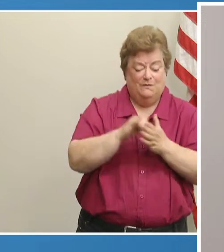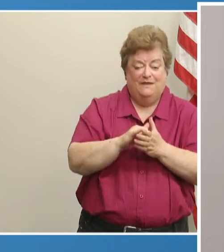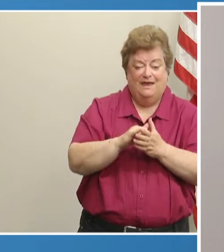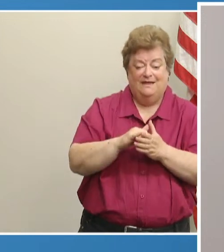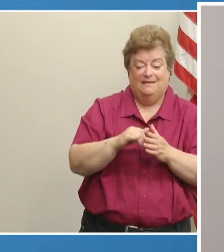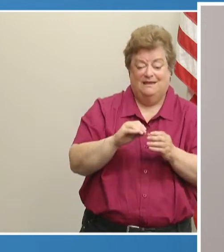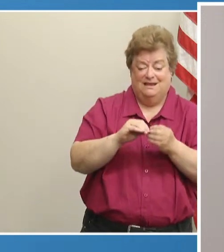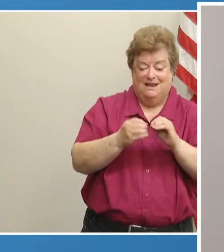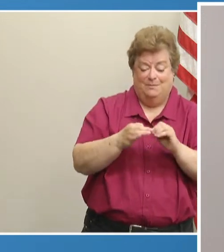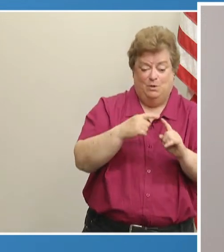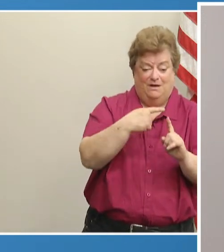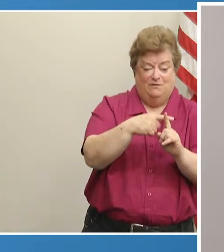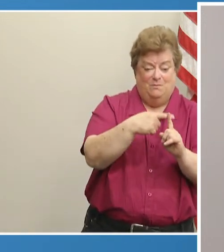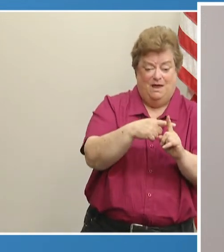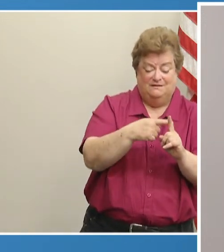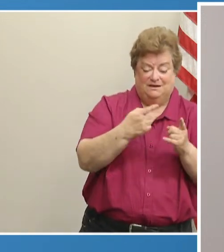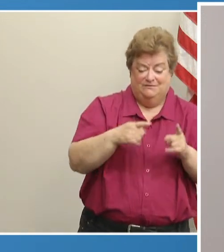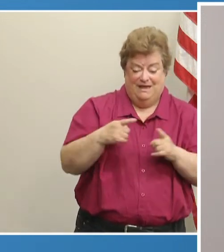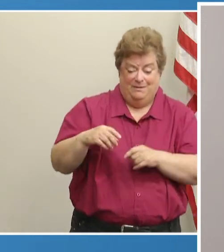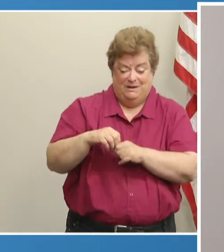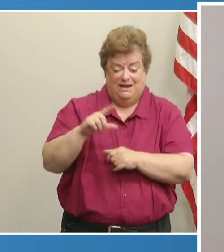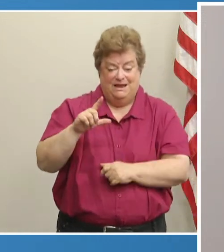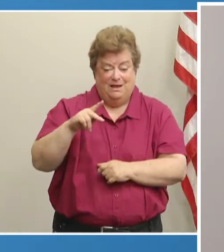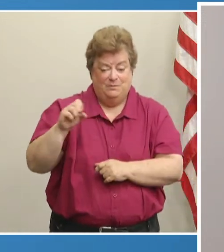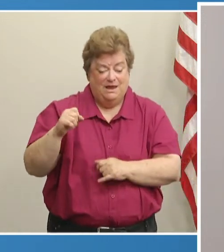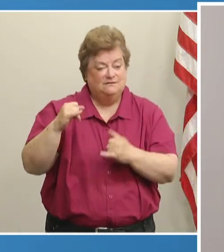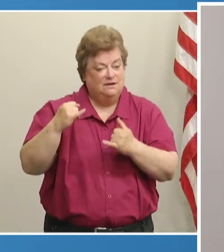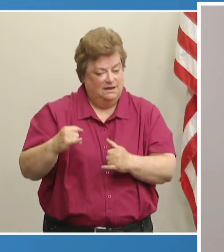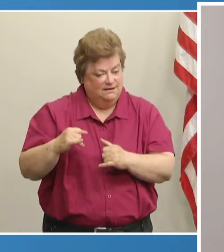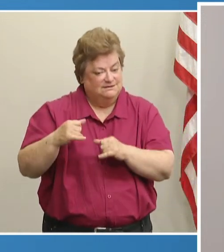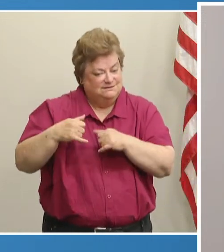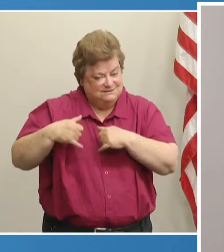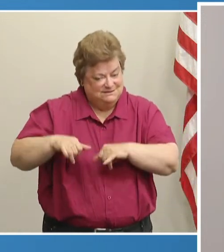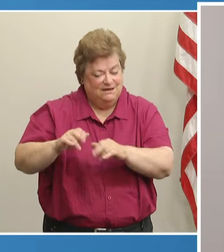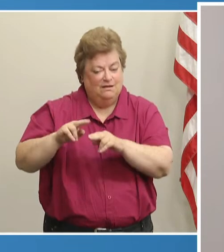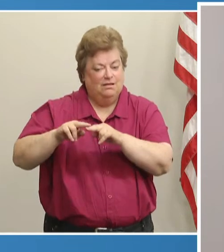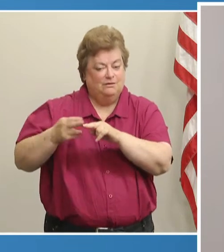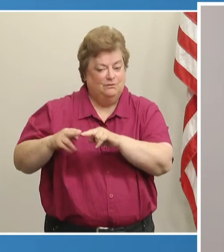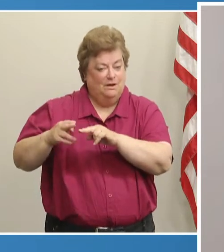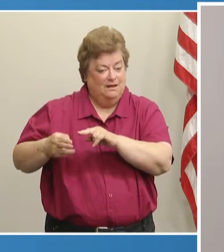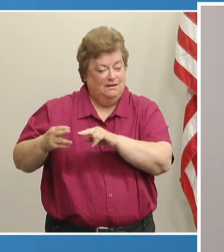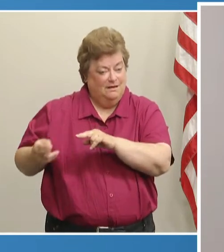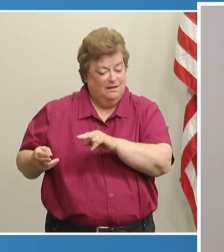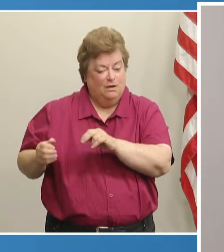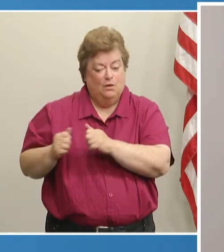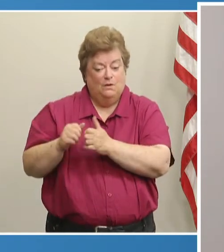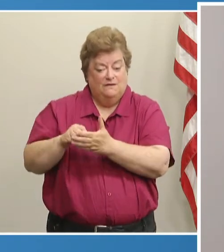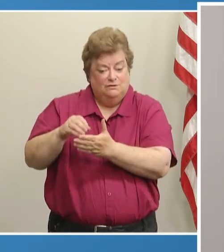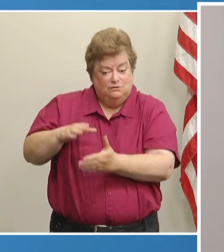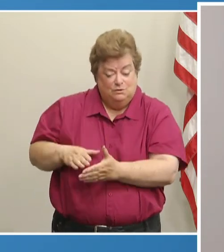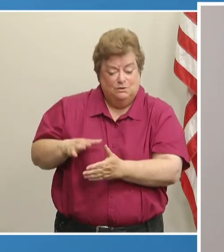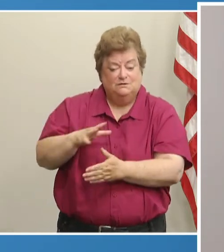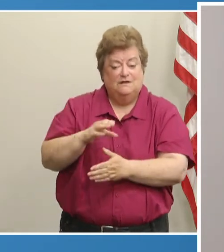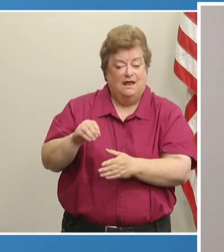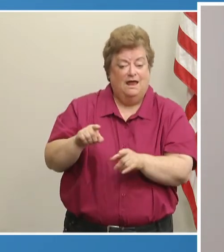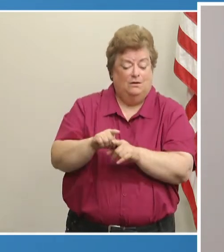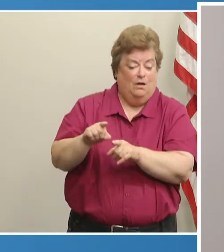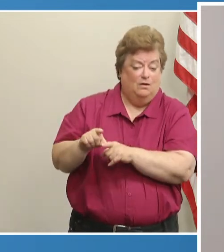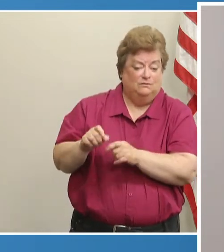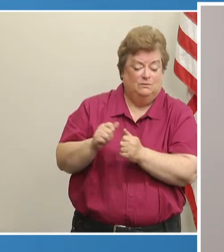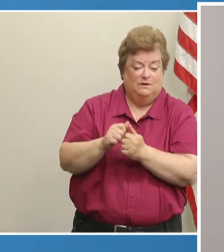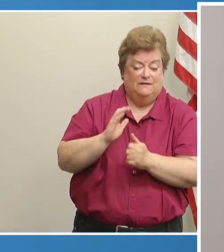positive cases within Lincoln Public Schools has continued to drop, not only with students, but certainly with, you know, our close